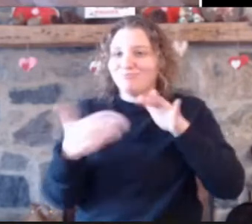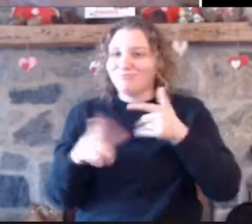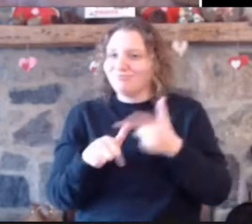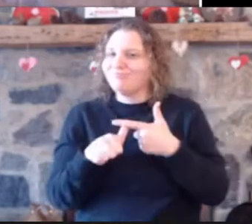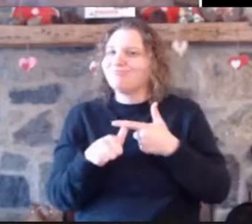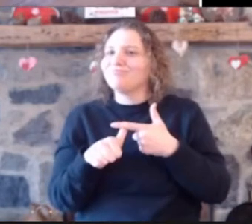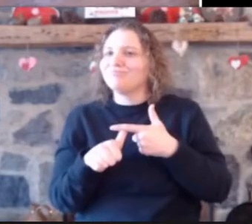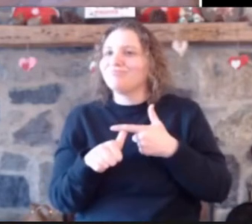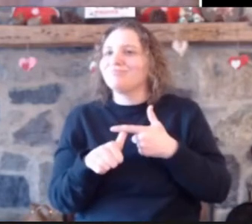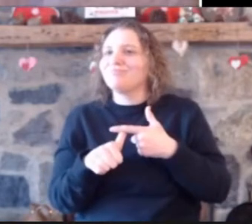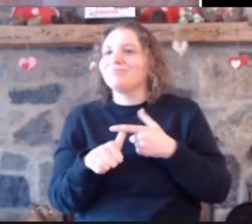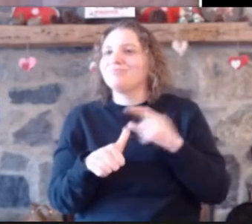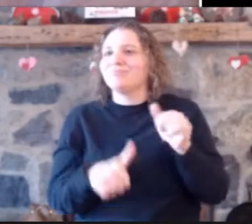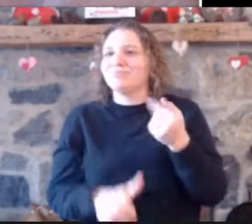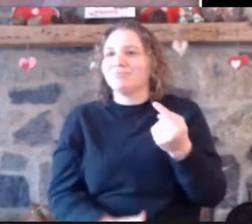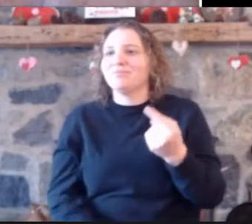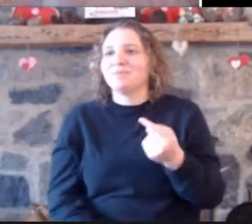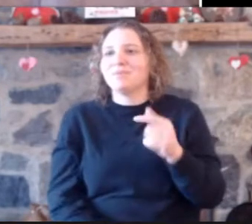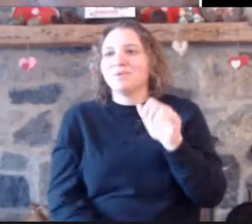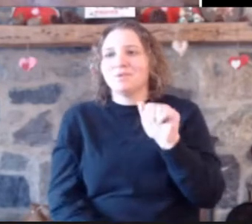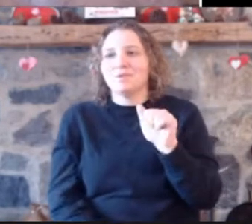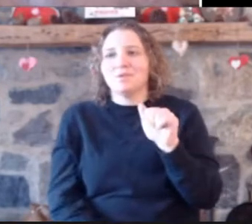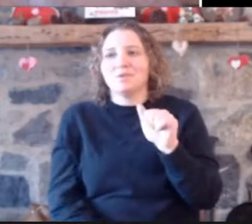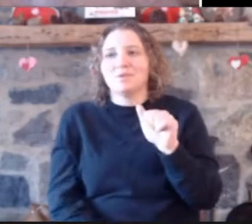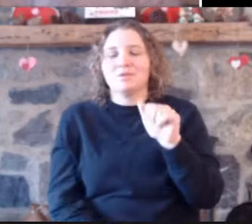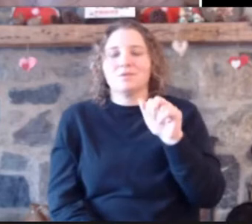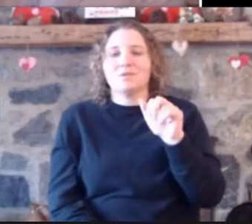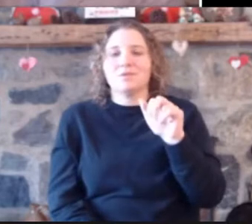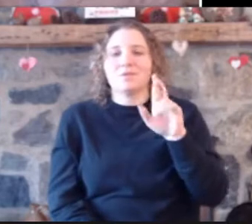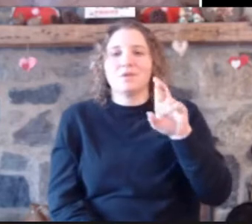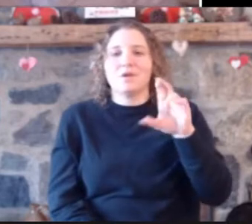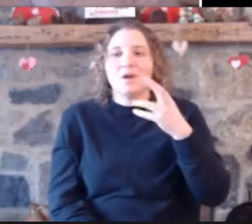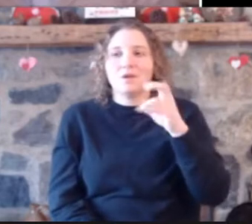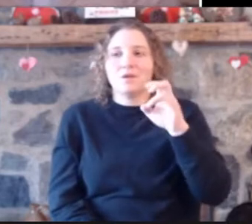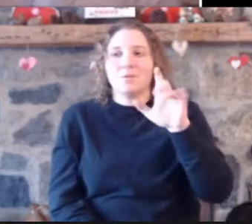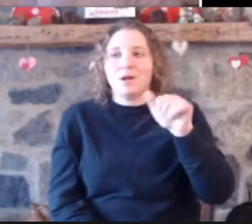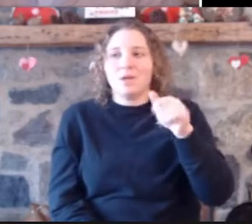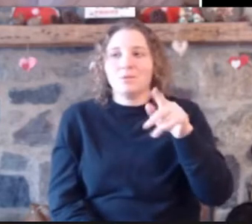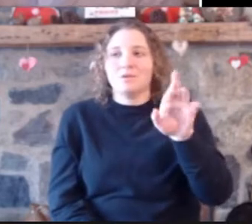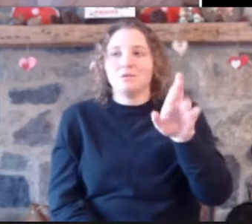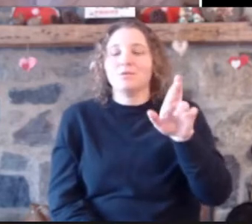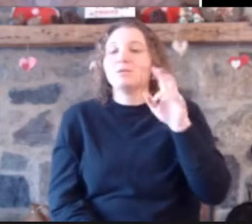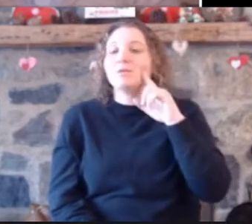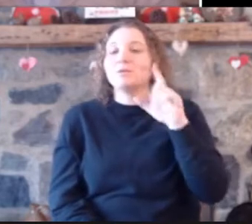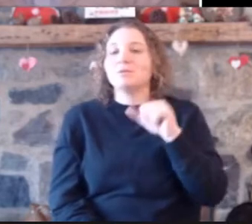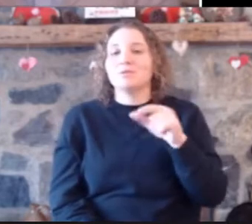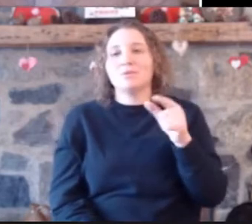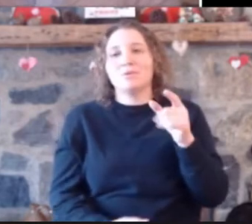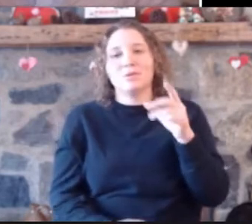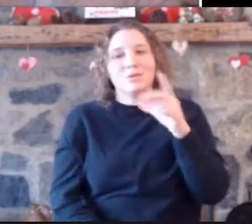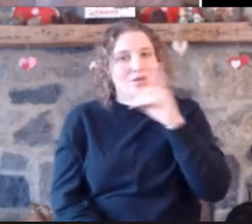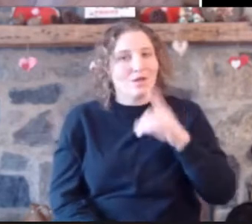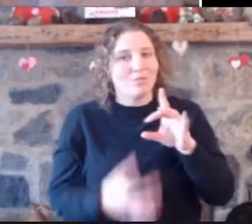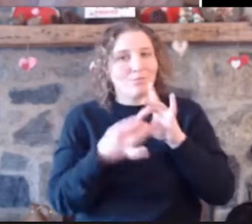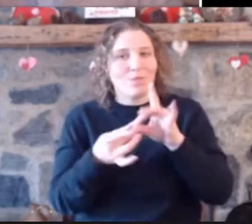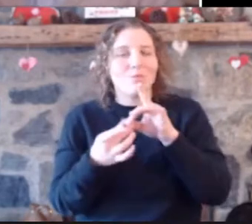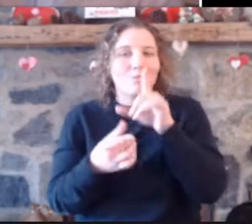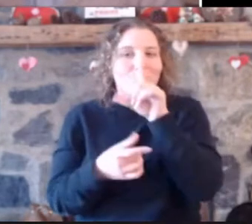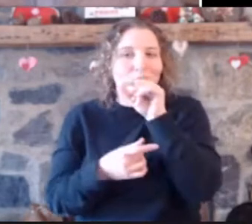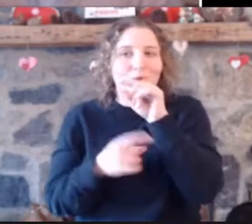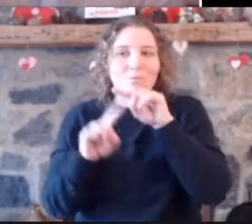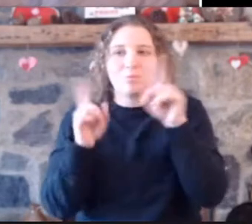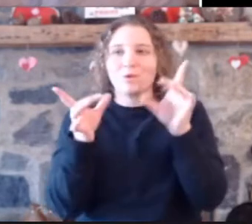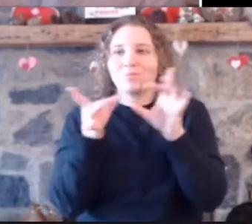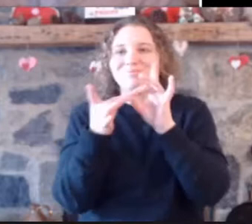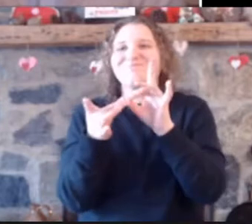Here's another one, Archaeoraptor. It's true that dinosaurs are related to birds, but one purported missing link turned out to